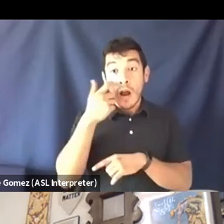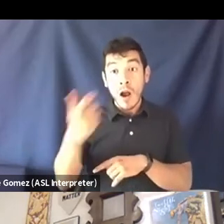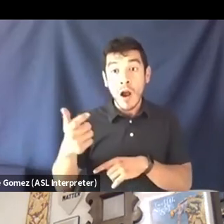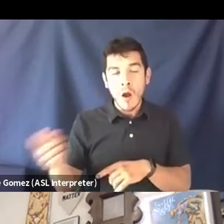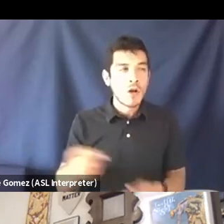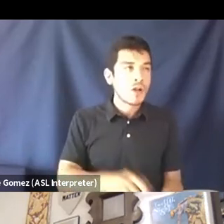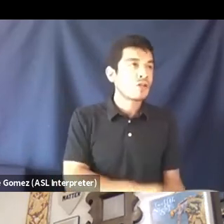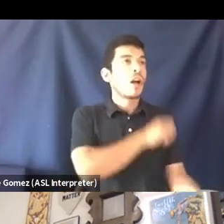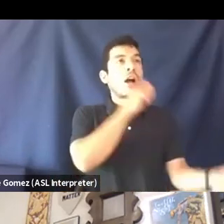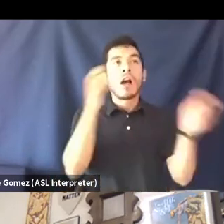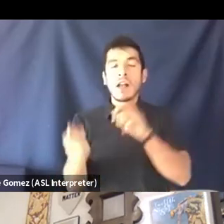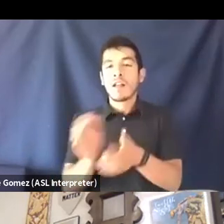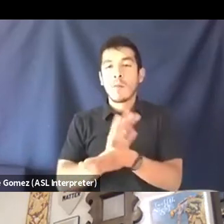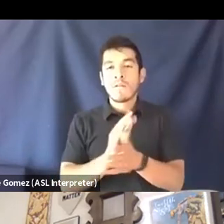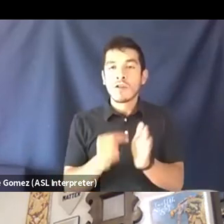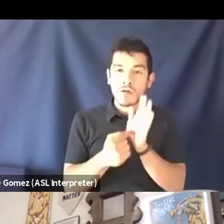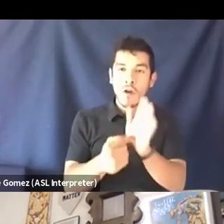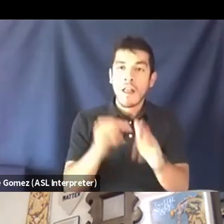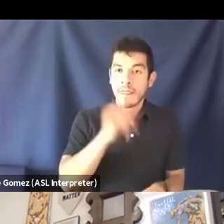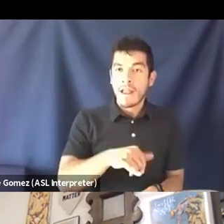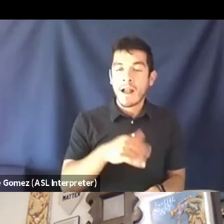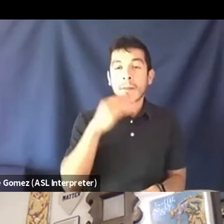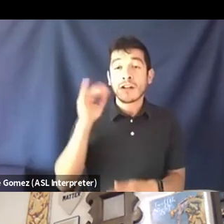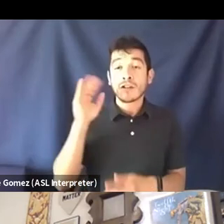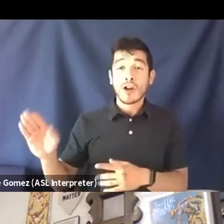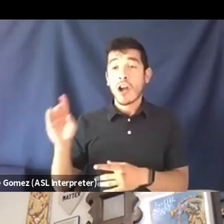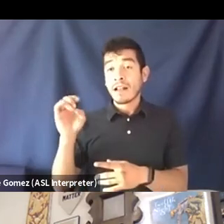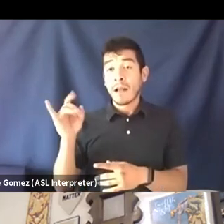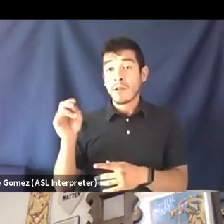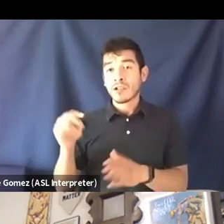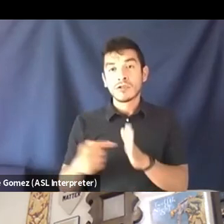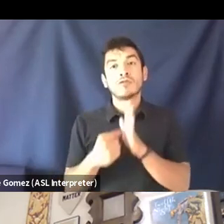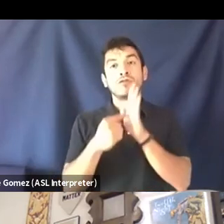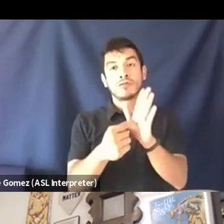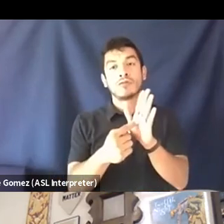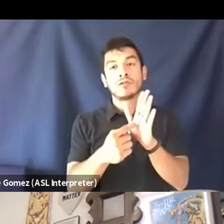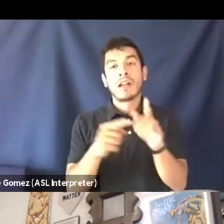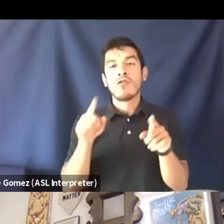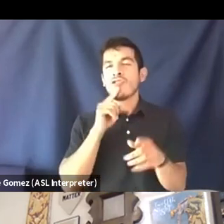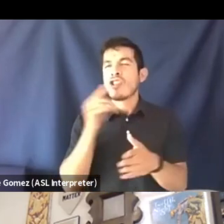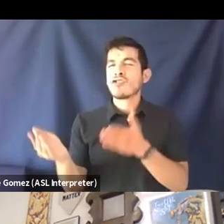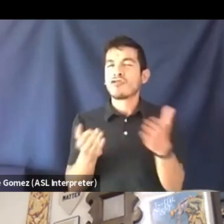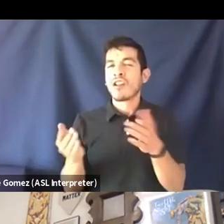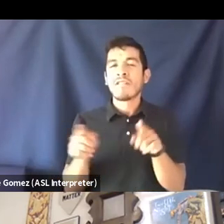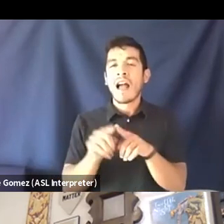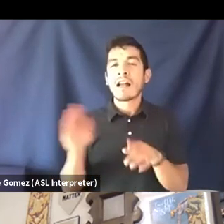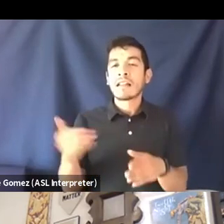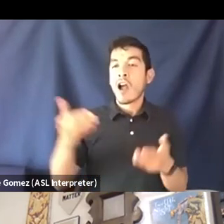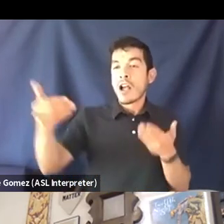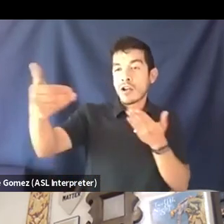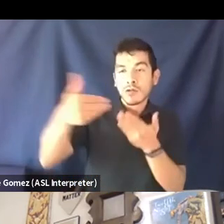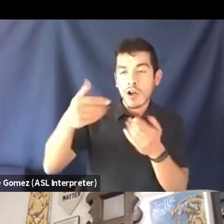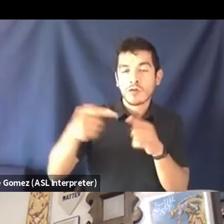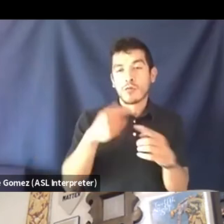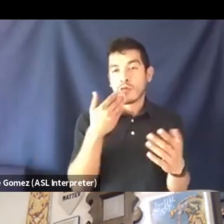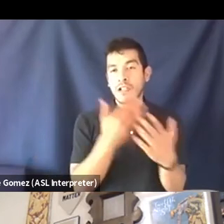restructured the film around it. And the deposition footage really serves as our introduction to